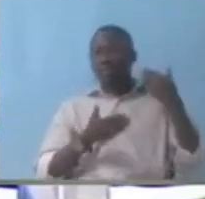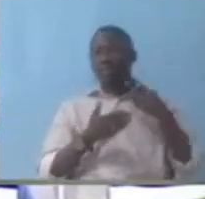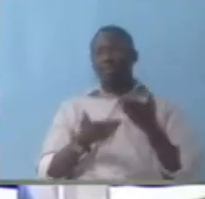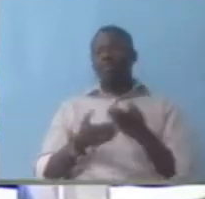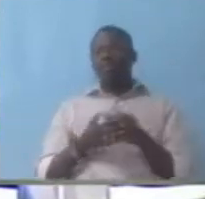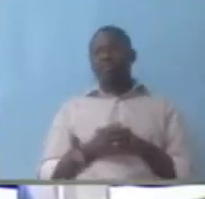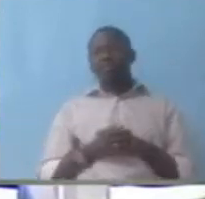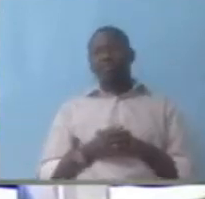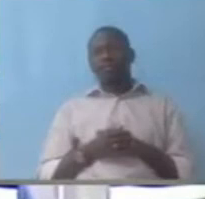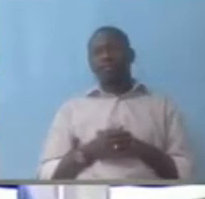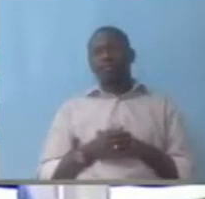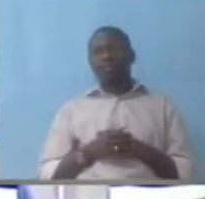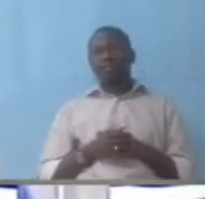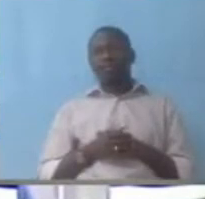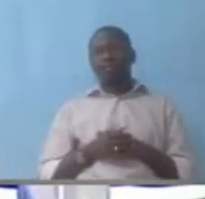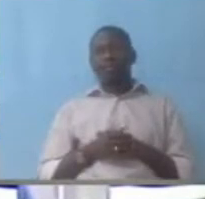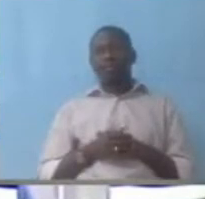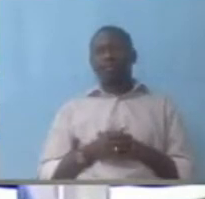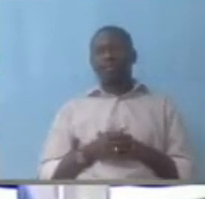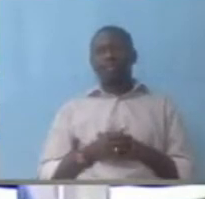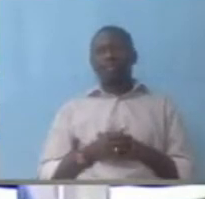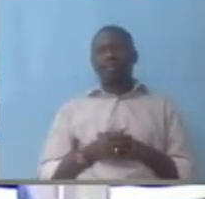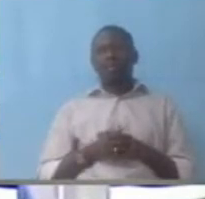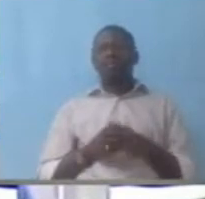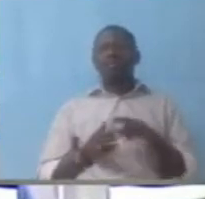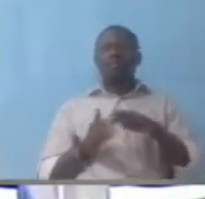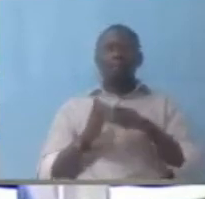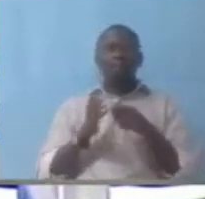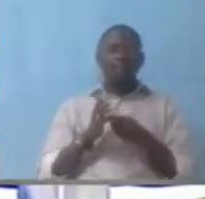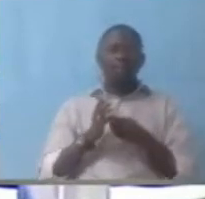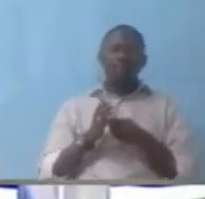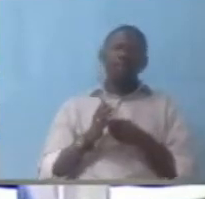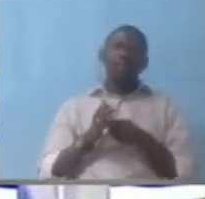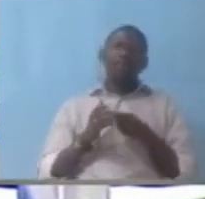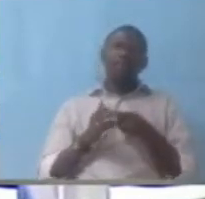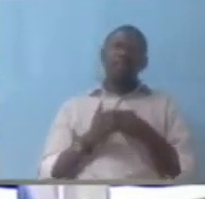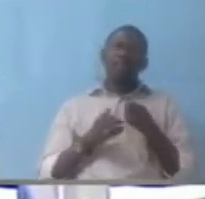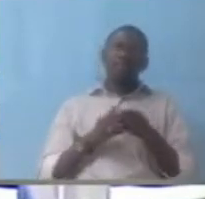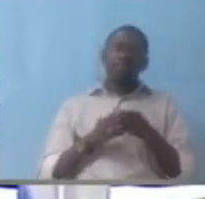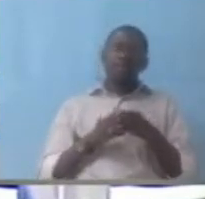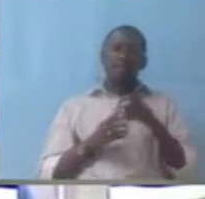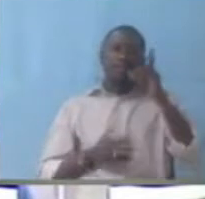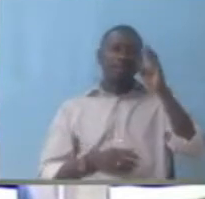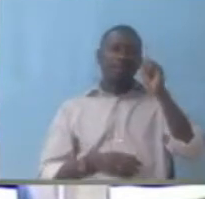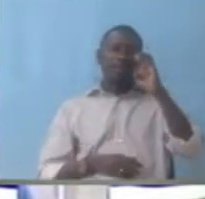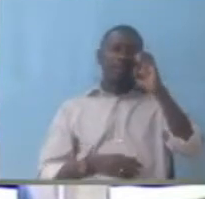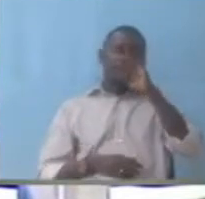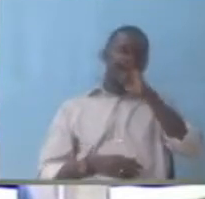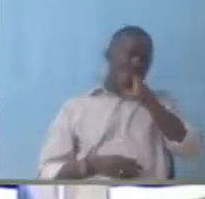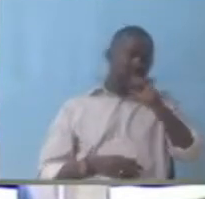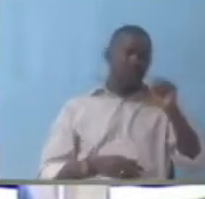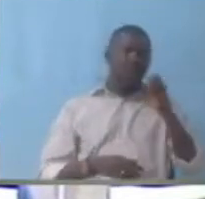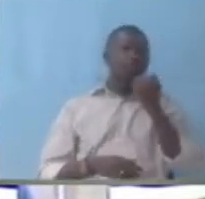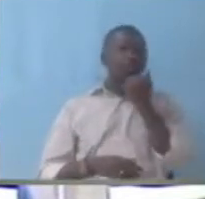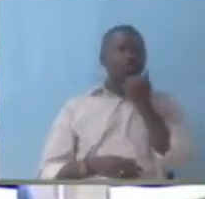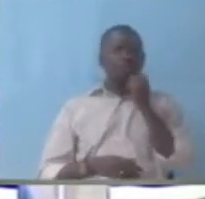So the spirit of decree number one was against protection of fundamental human rights. Sa e